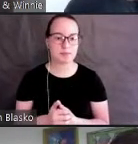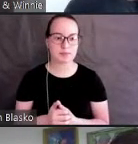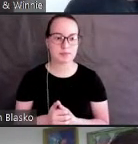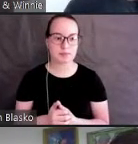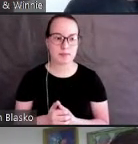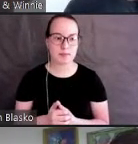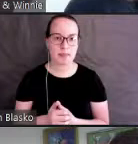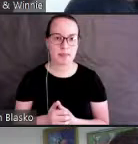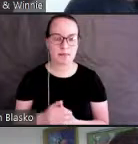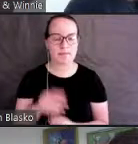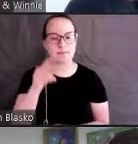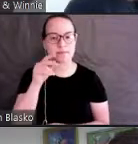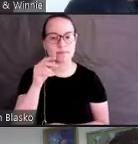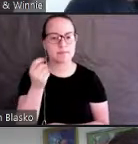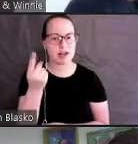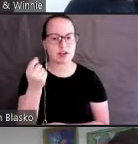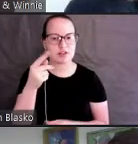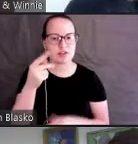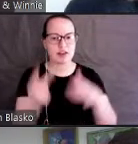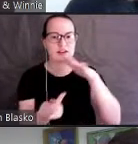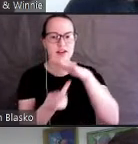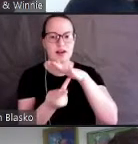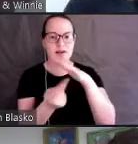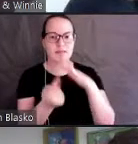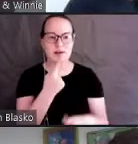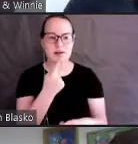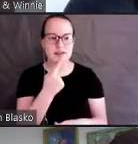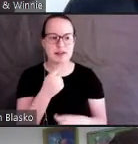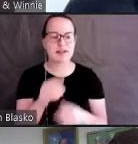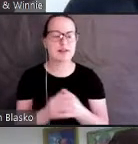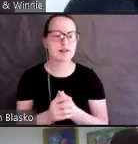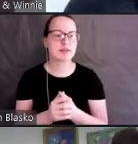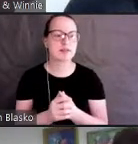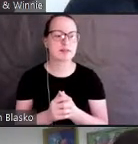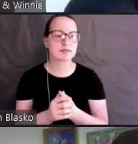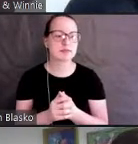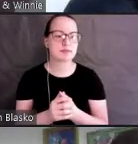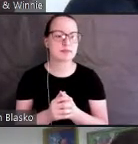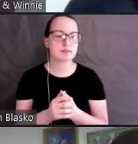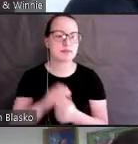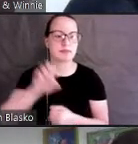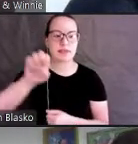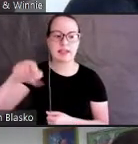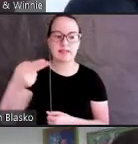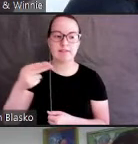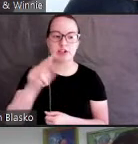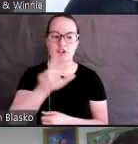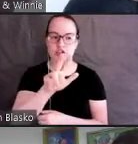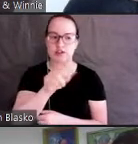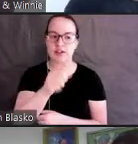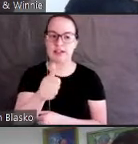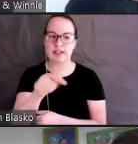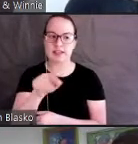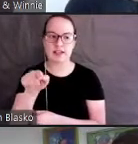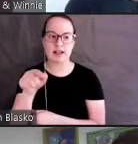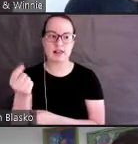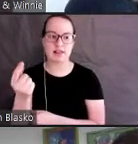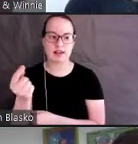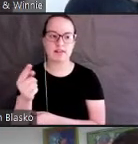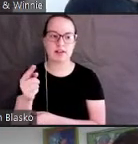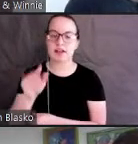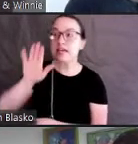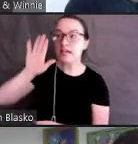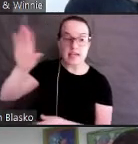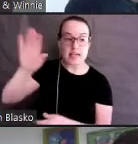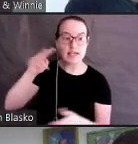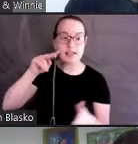at what Paul says in Ephesians. He says in Ephesians 3, 10 and 11, his intent was that